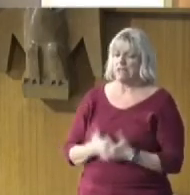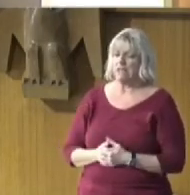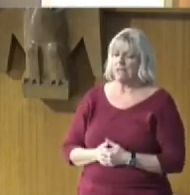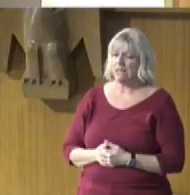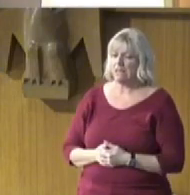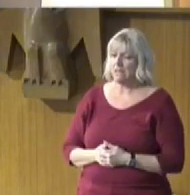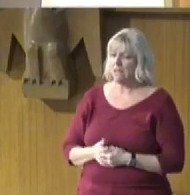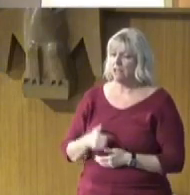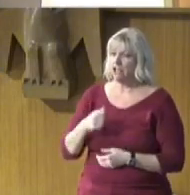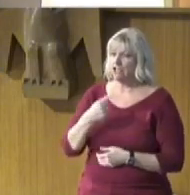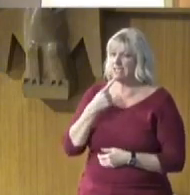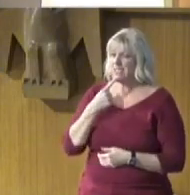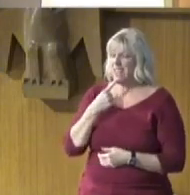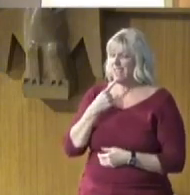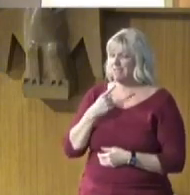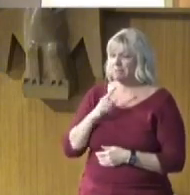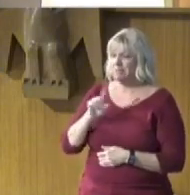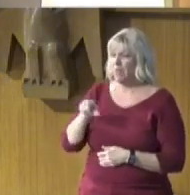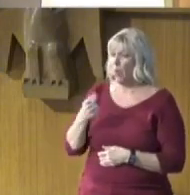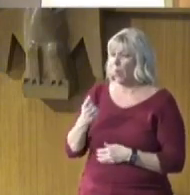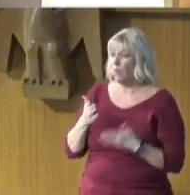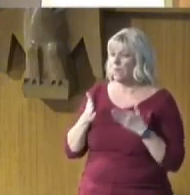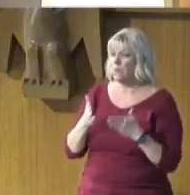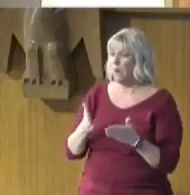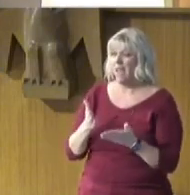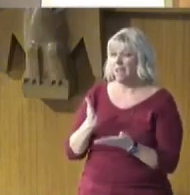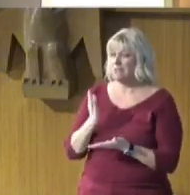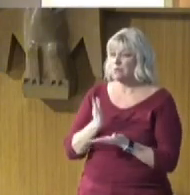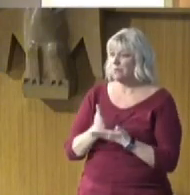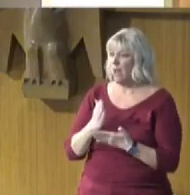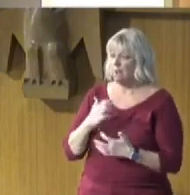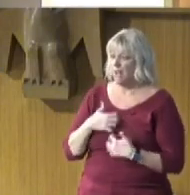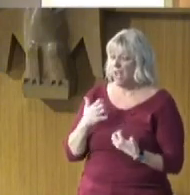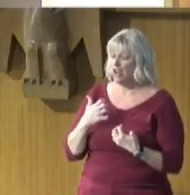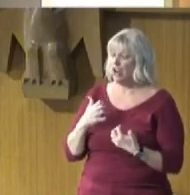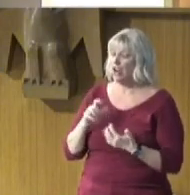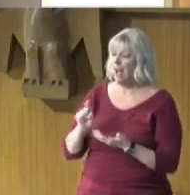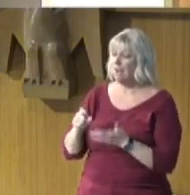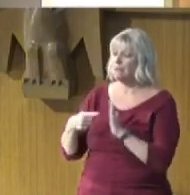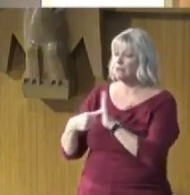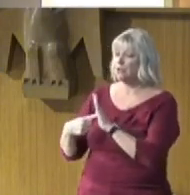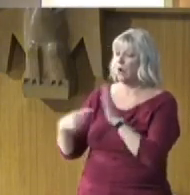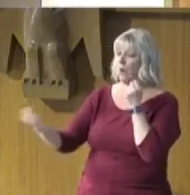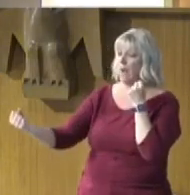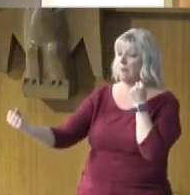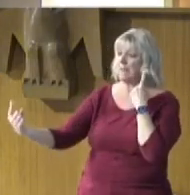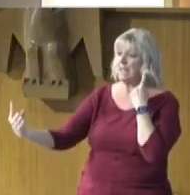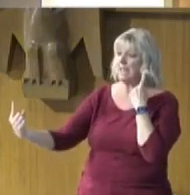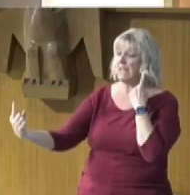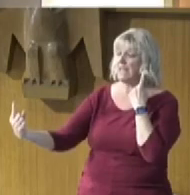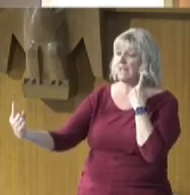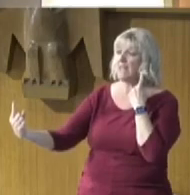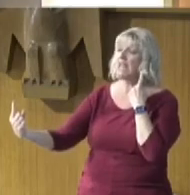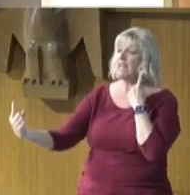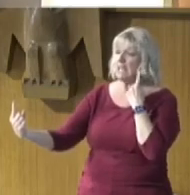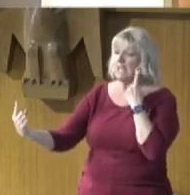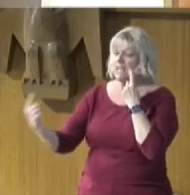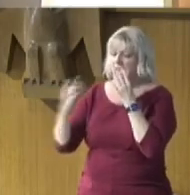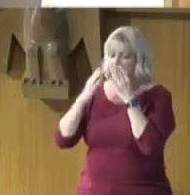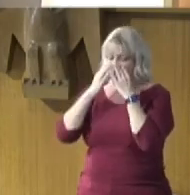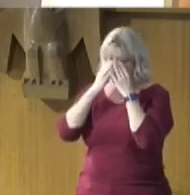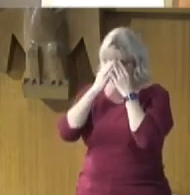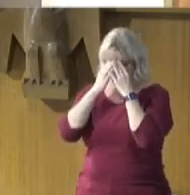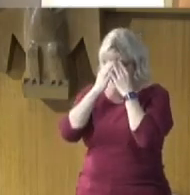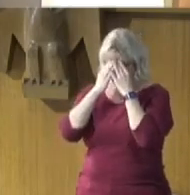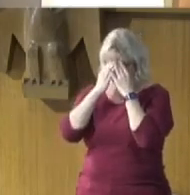she said, well, Craig, the only way out is empathy. I immediately buried my head in my hands and said,